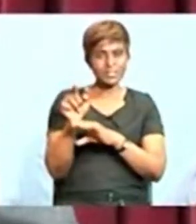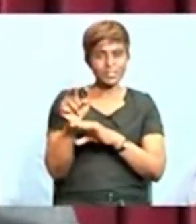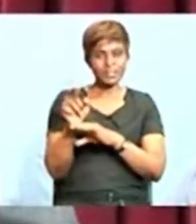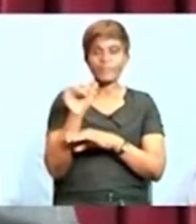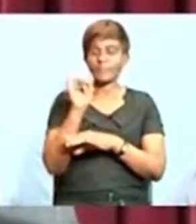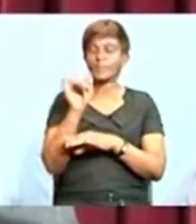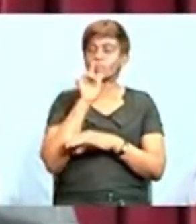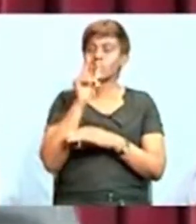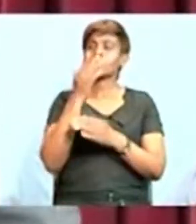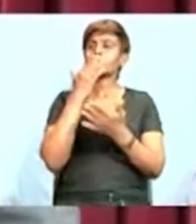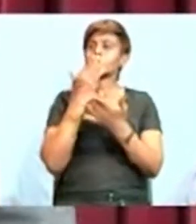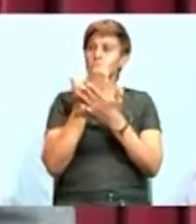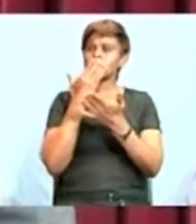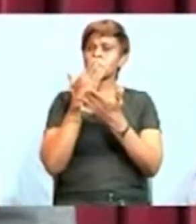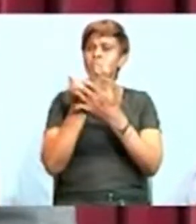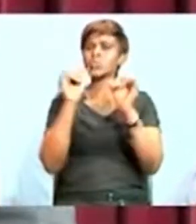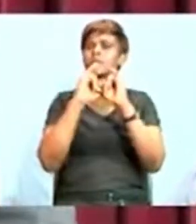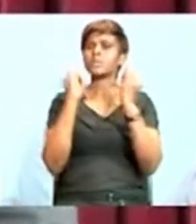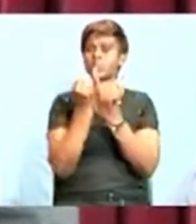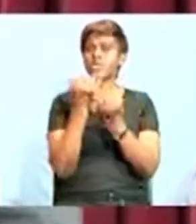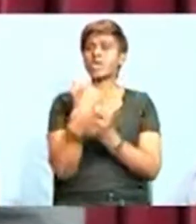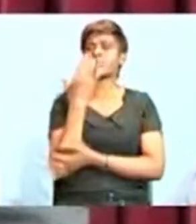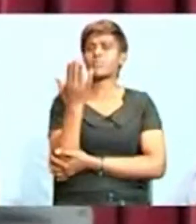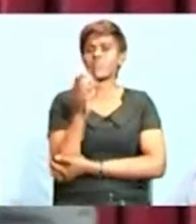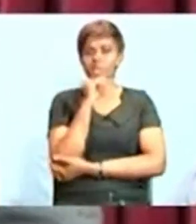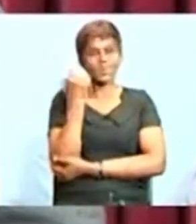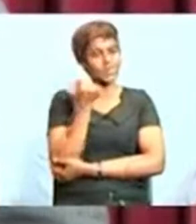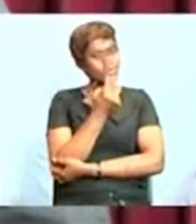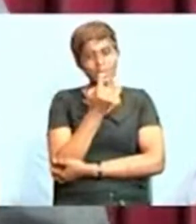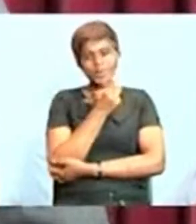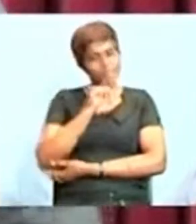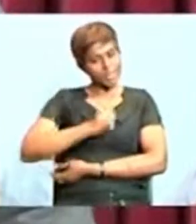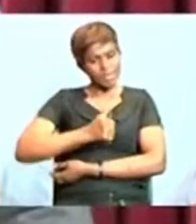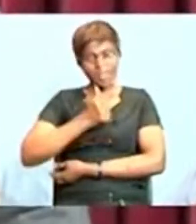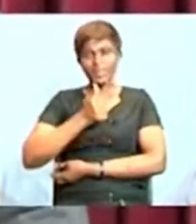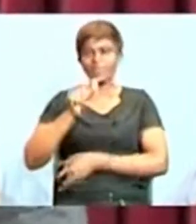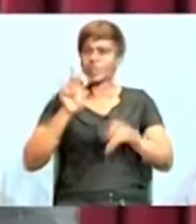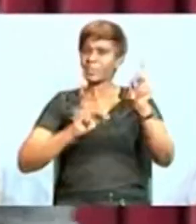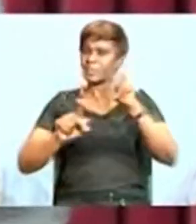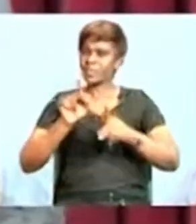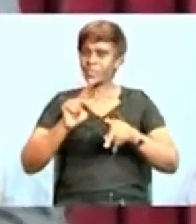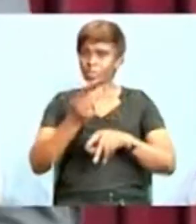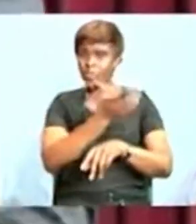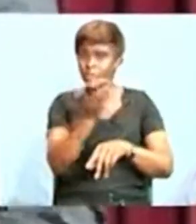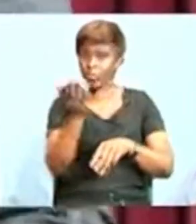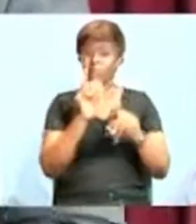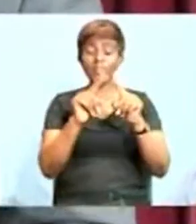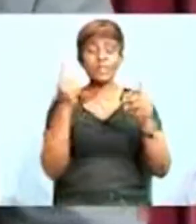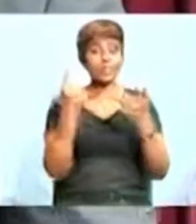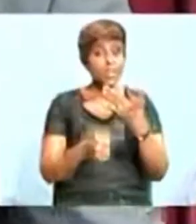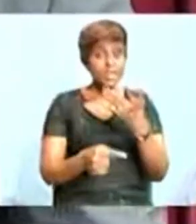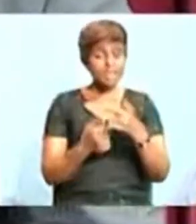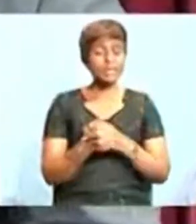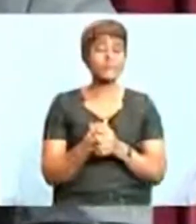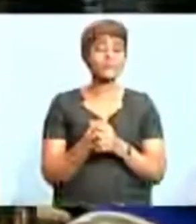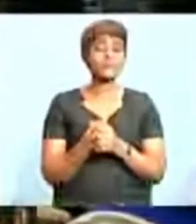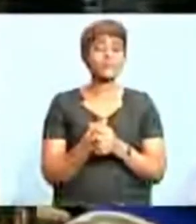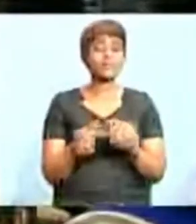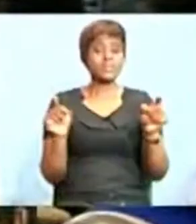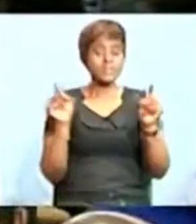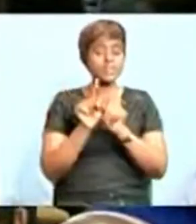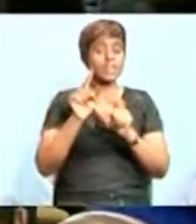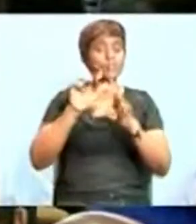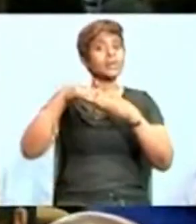an admirable institution, not only among our citizens, but also across